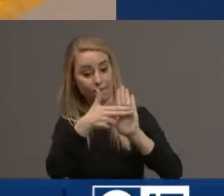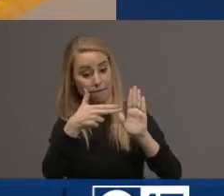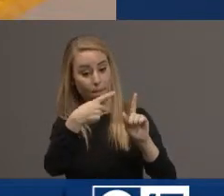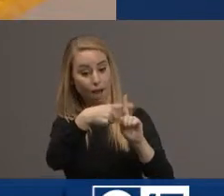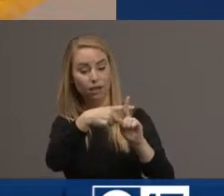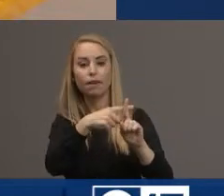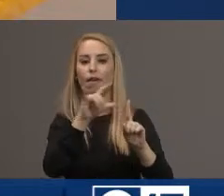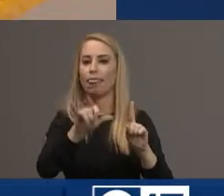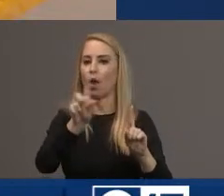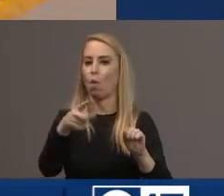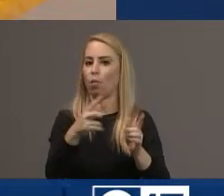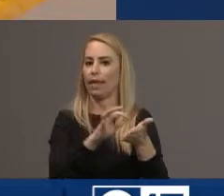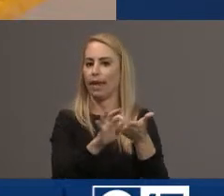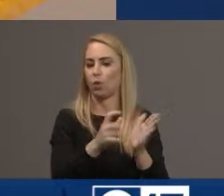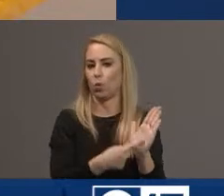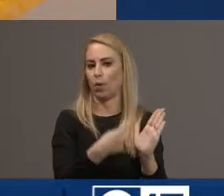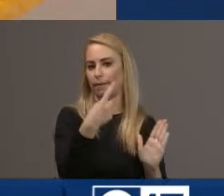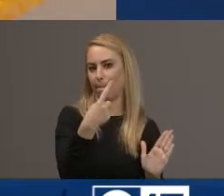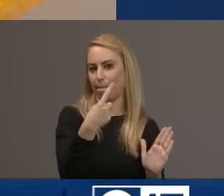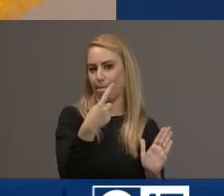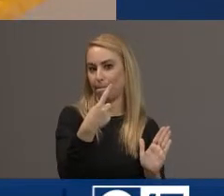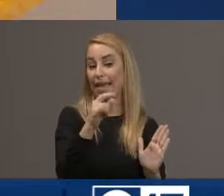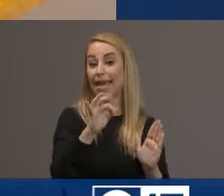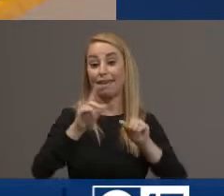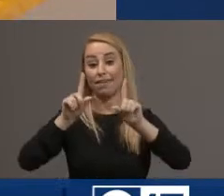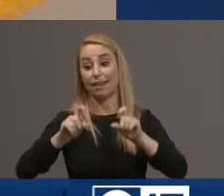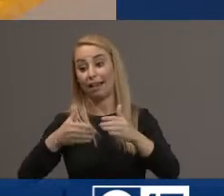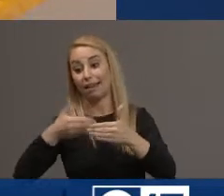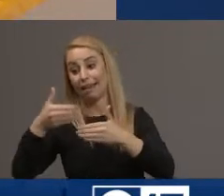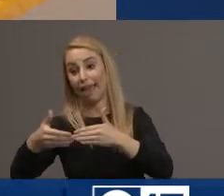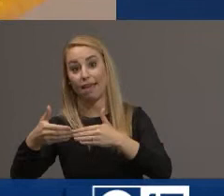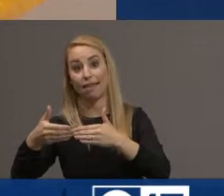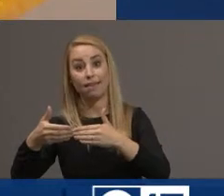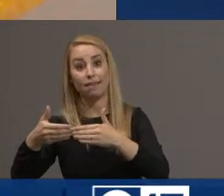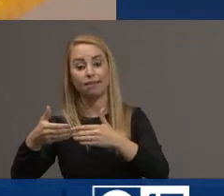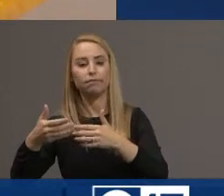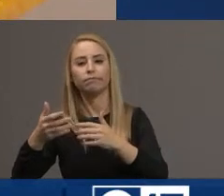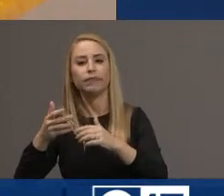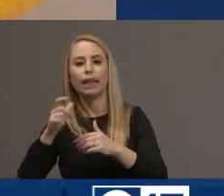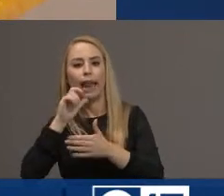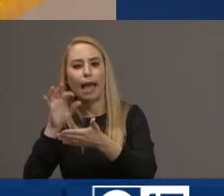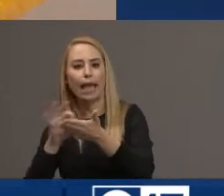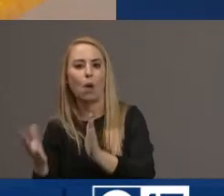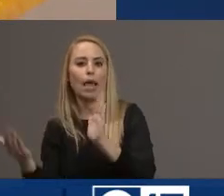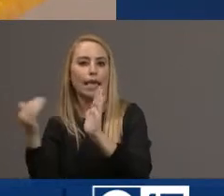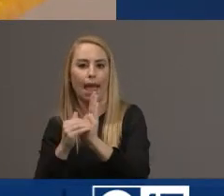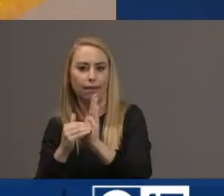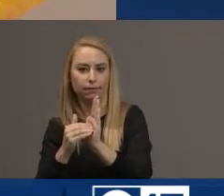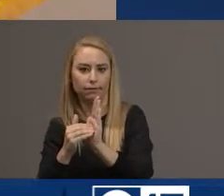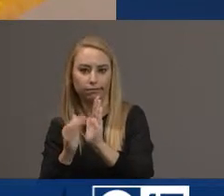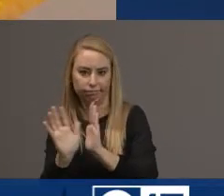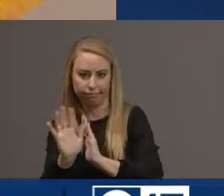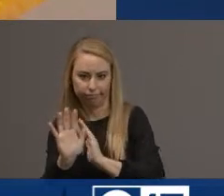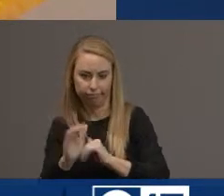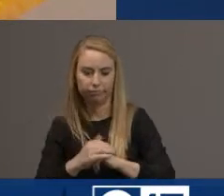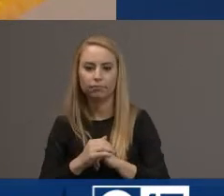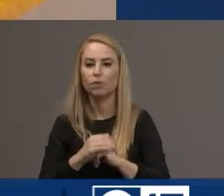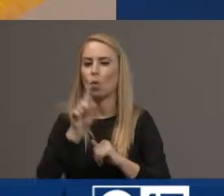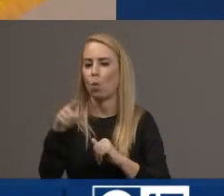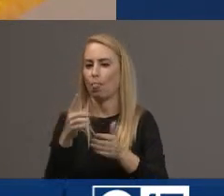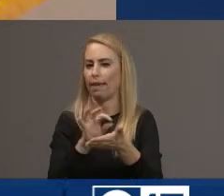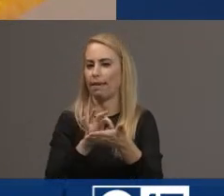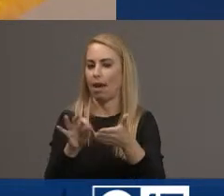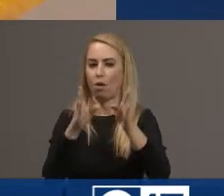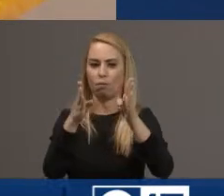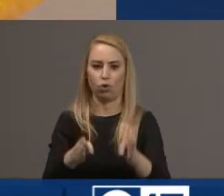we do not count those subsequent tests as additional cases. If you are hospitalized and you